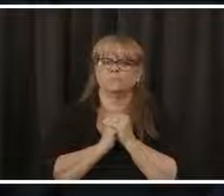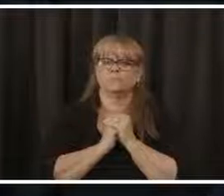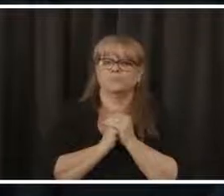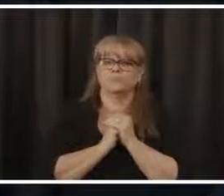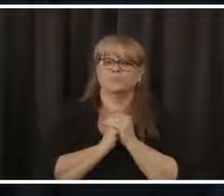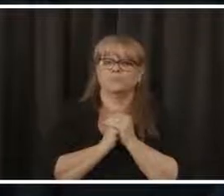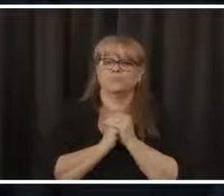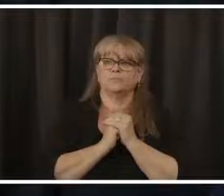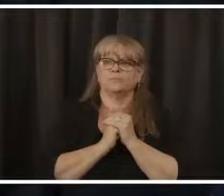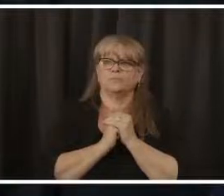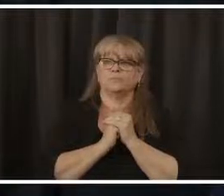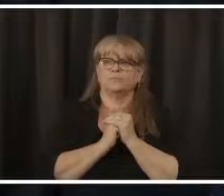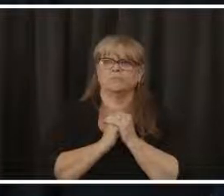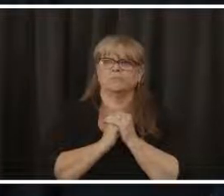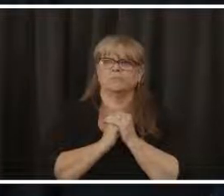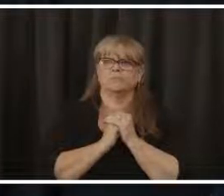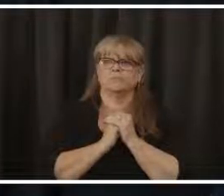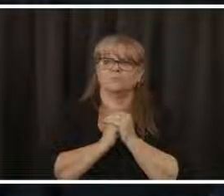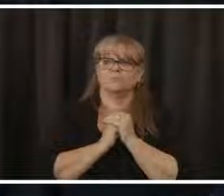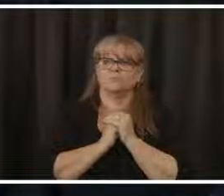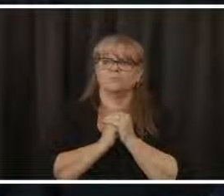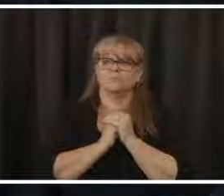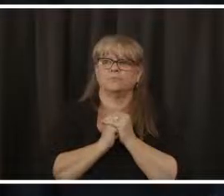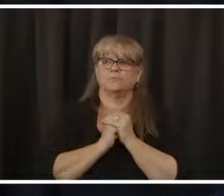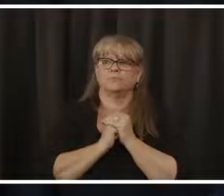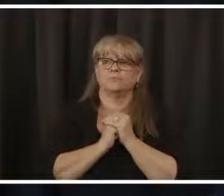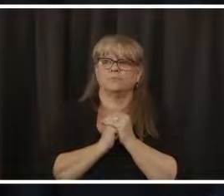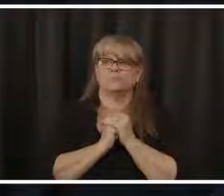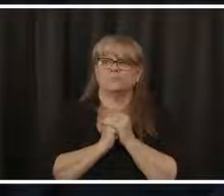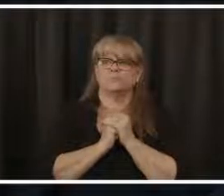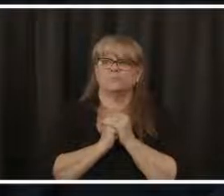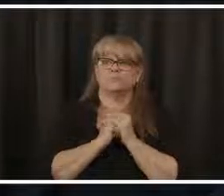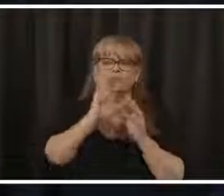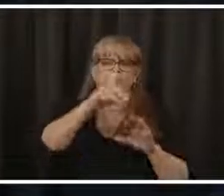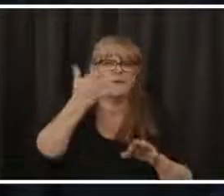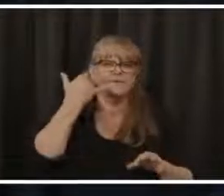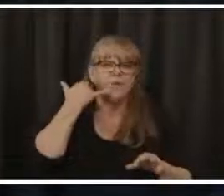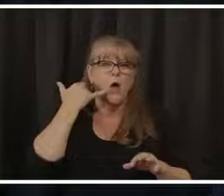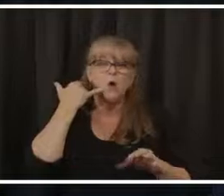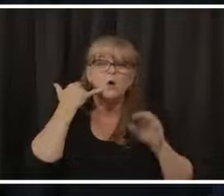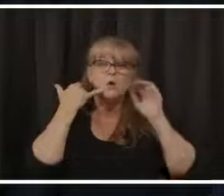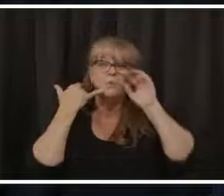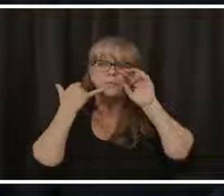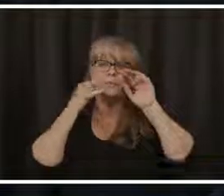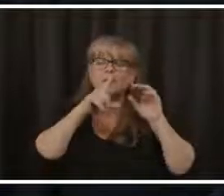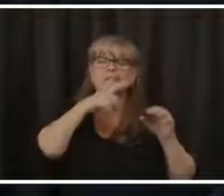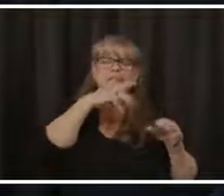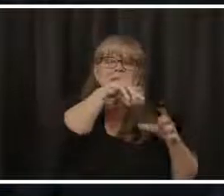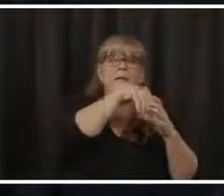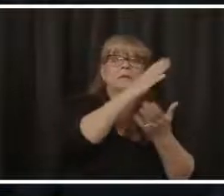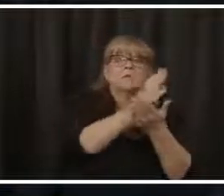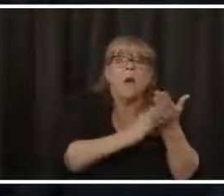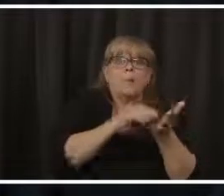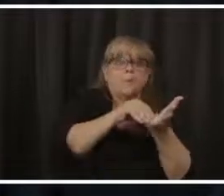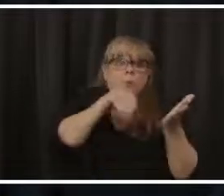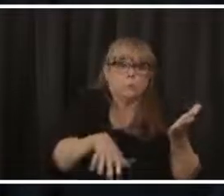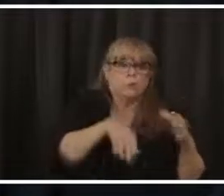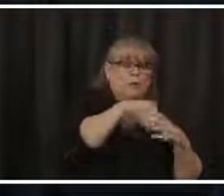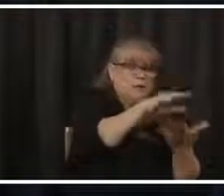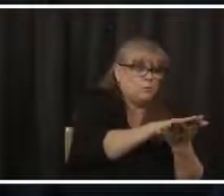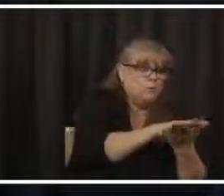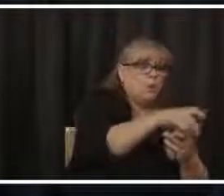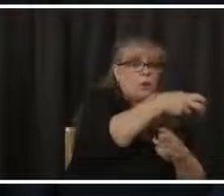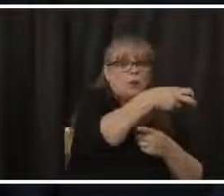After the pandemic, we've been going back and forth for schools having in-person and then virtual learning. With this